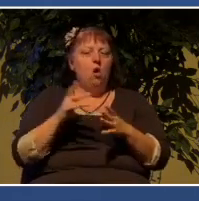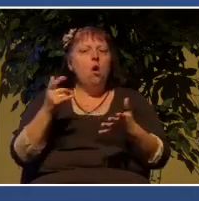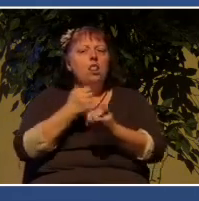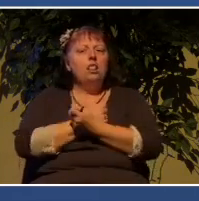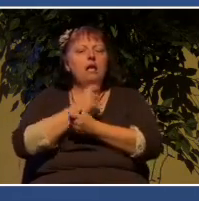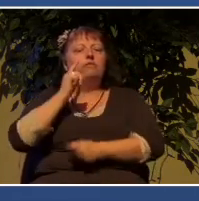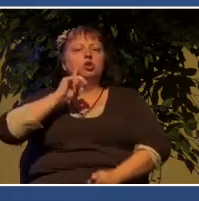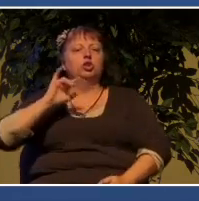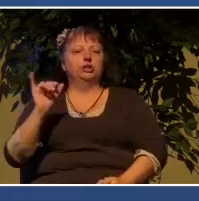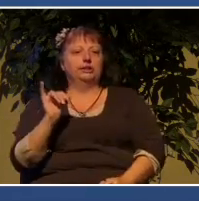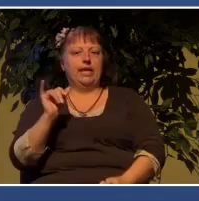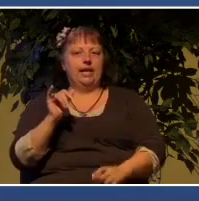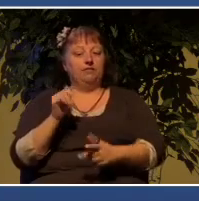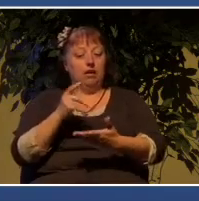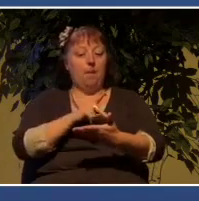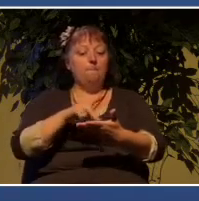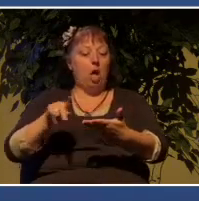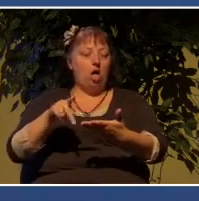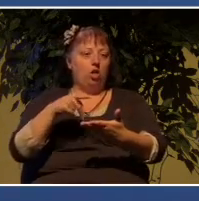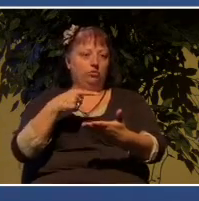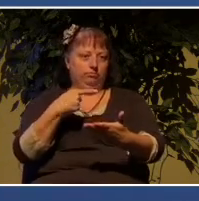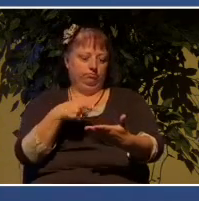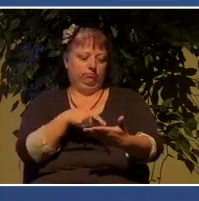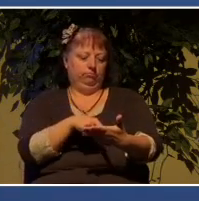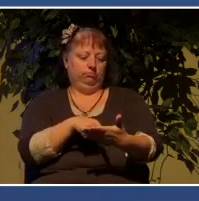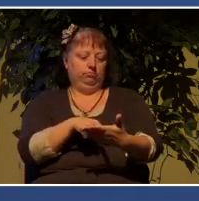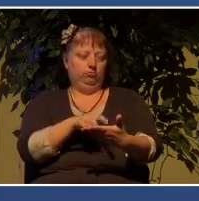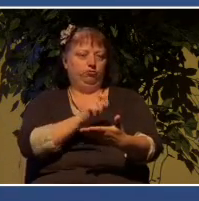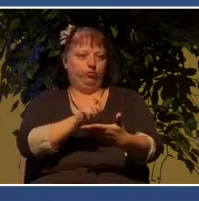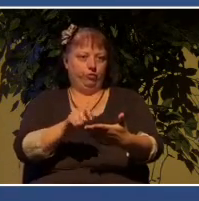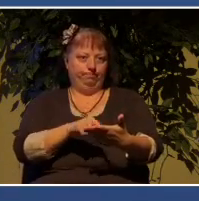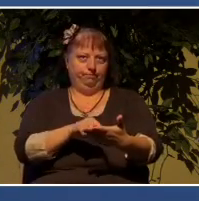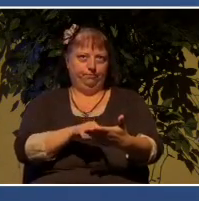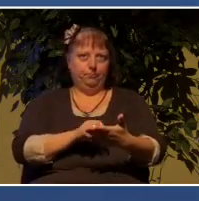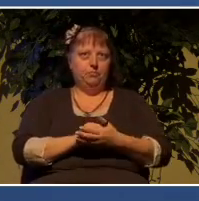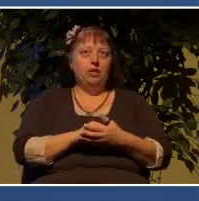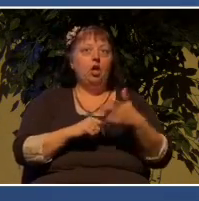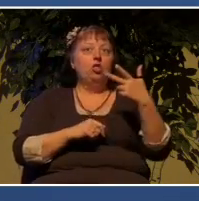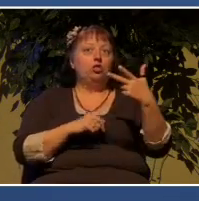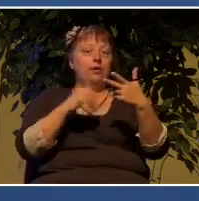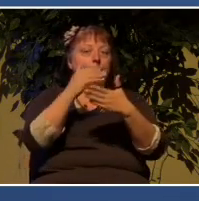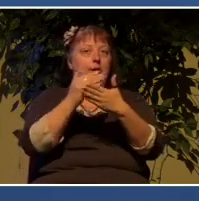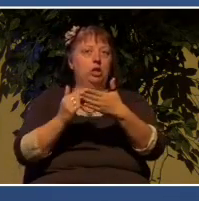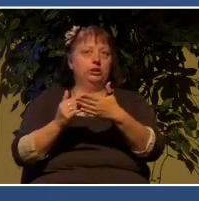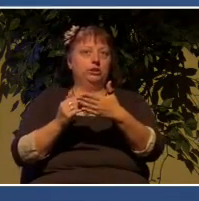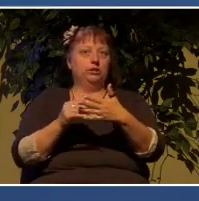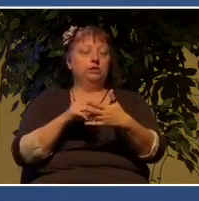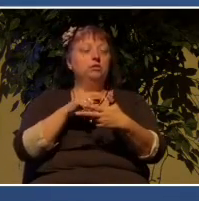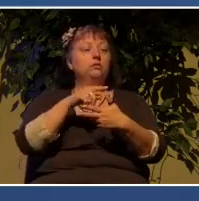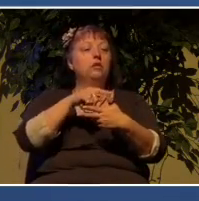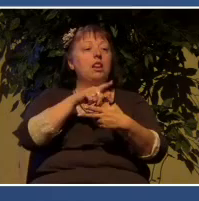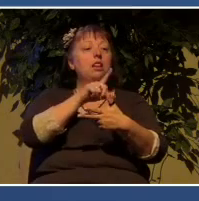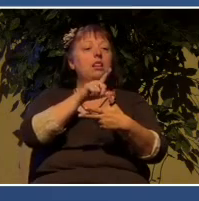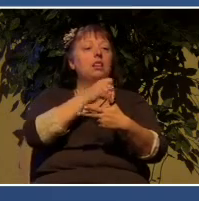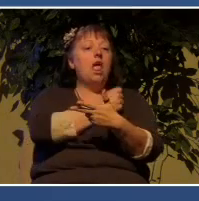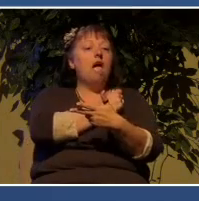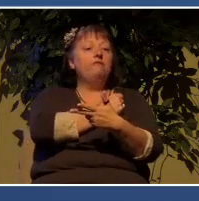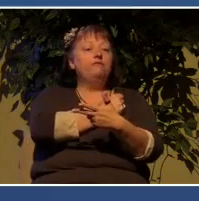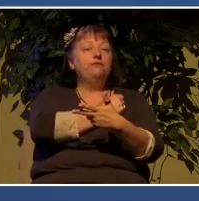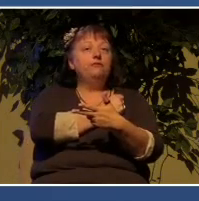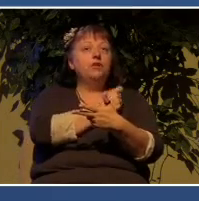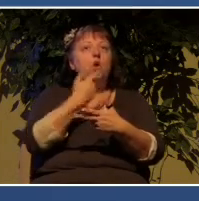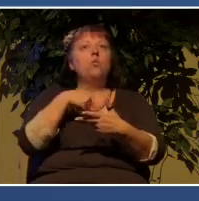Paul defines it here. Three quick components to love. Number one, it's wanting God's